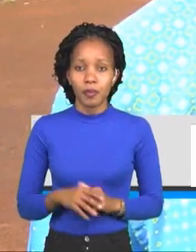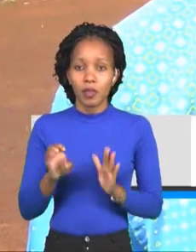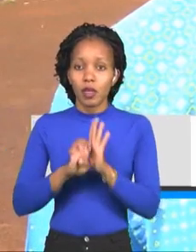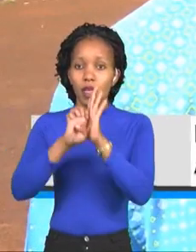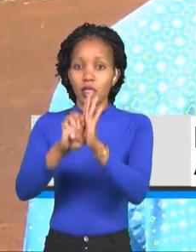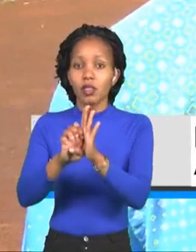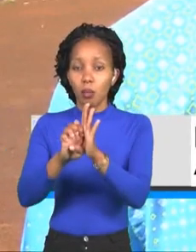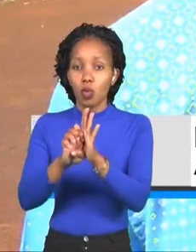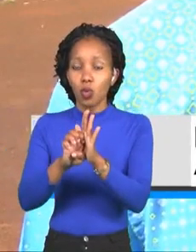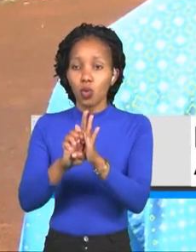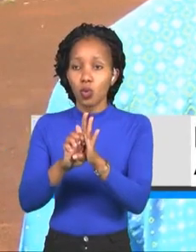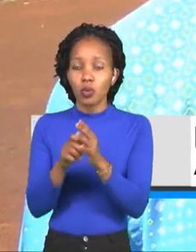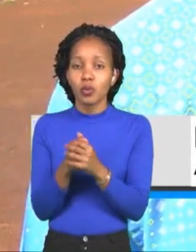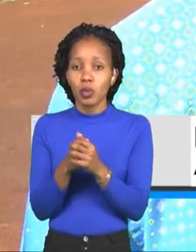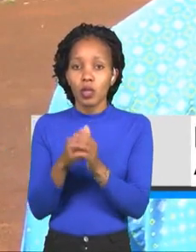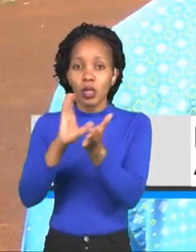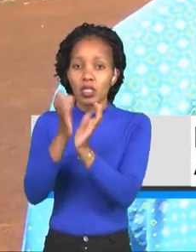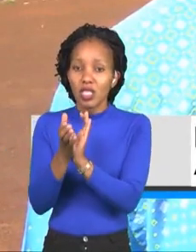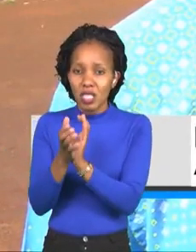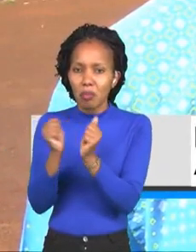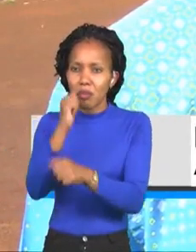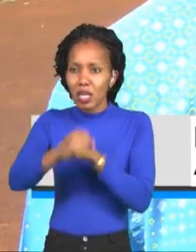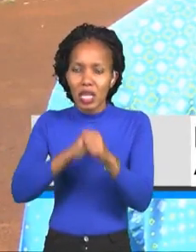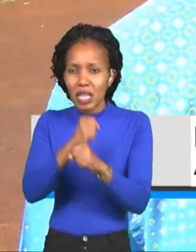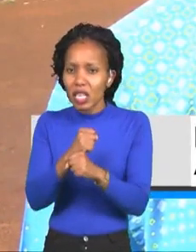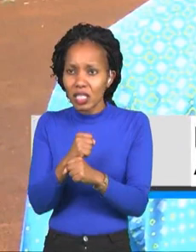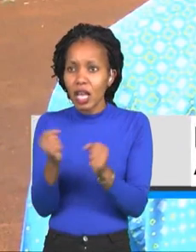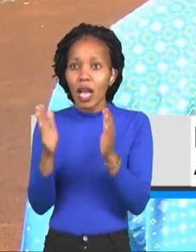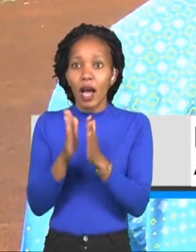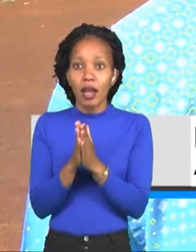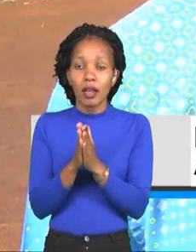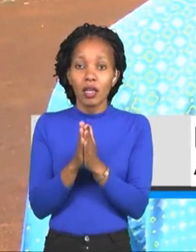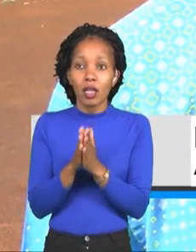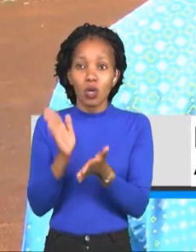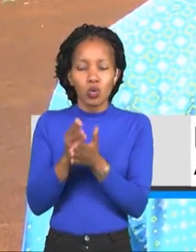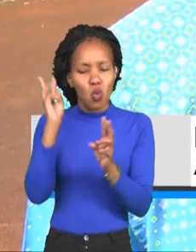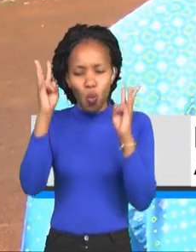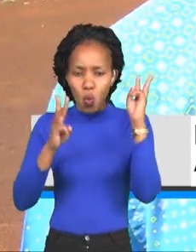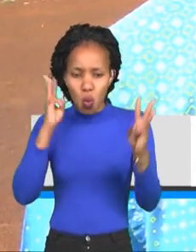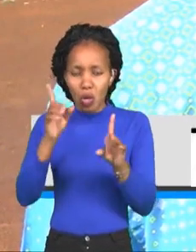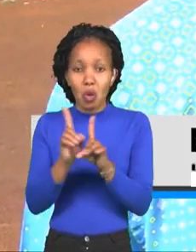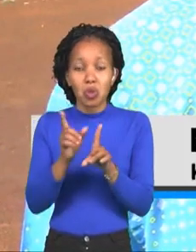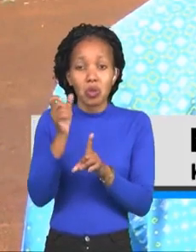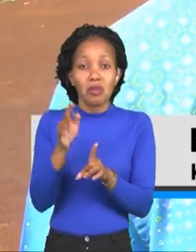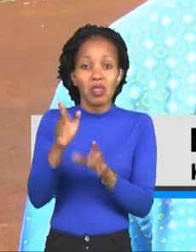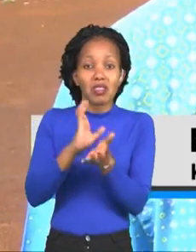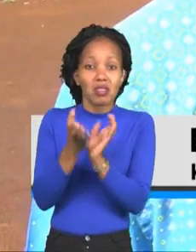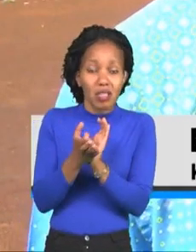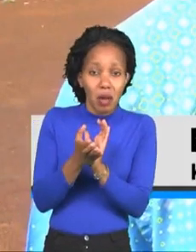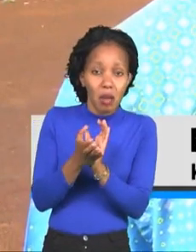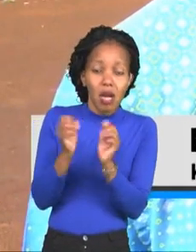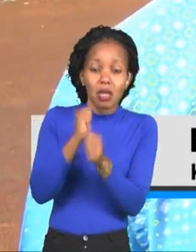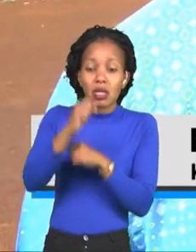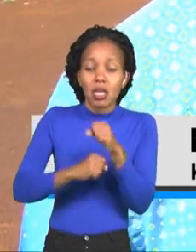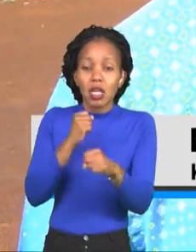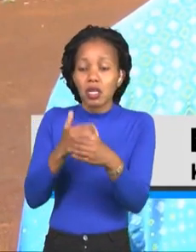taken now over. It's almost 10 years. And we are worried also if Kamarin is going to take 10 years before